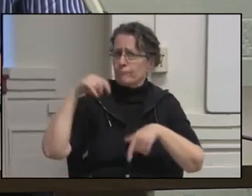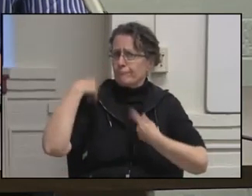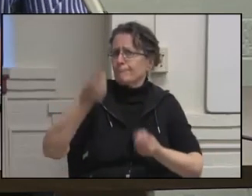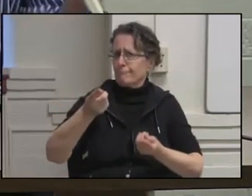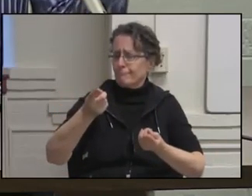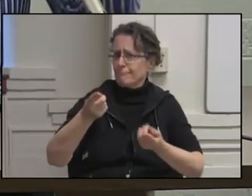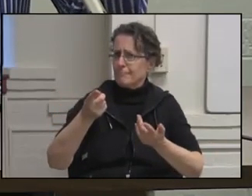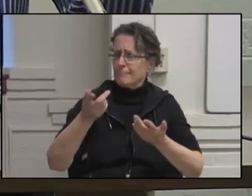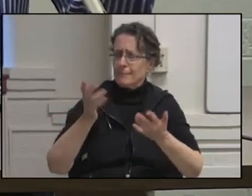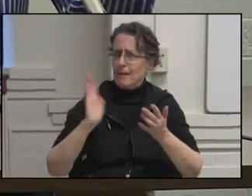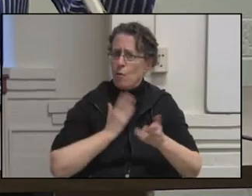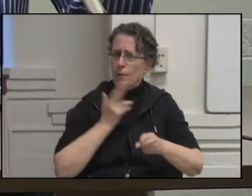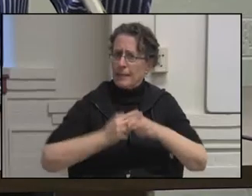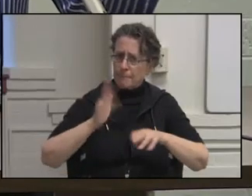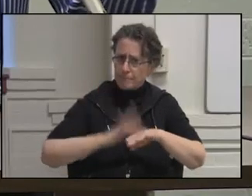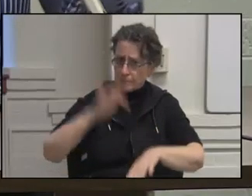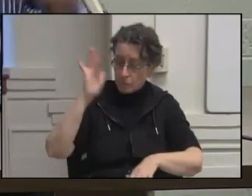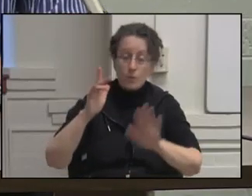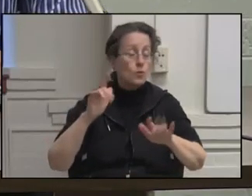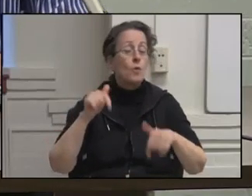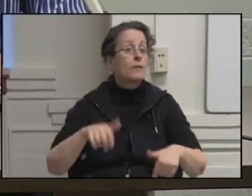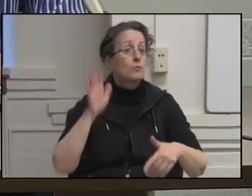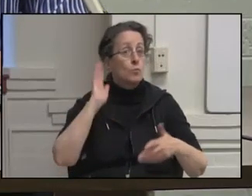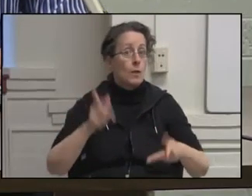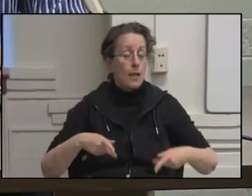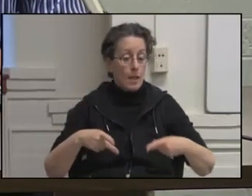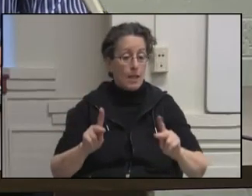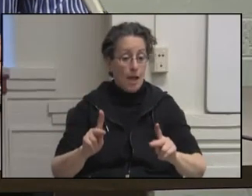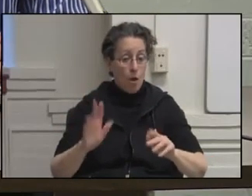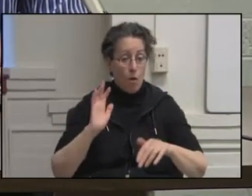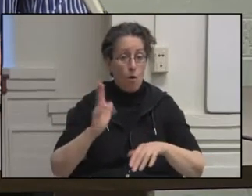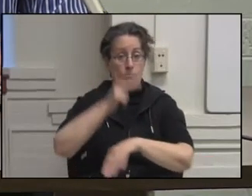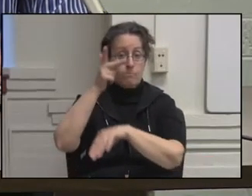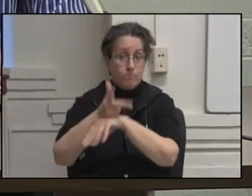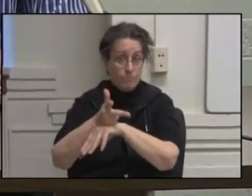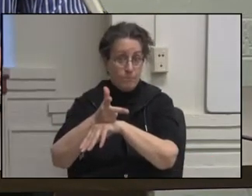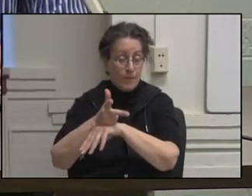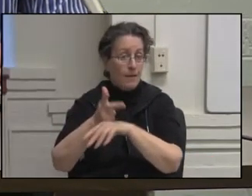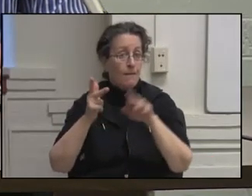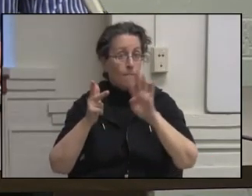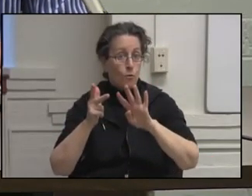will allow us to have our food truck on the parking lot of the law offices at 46